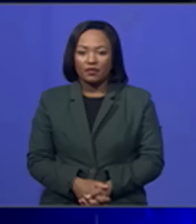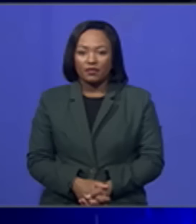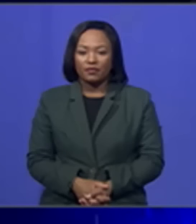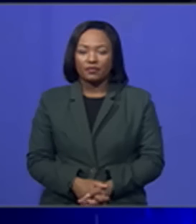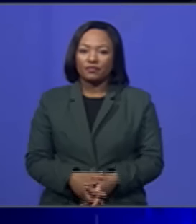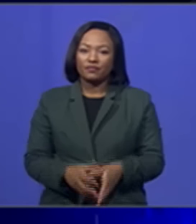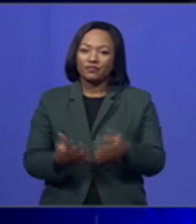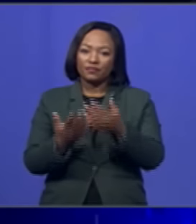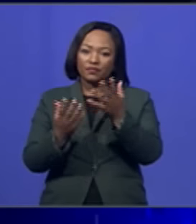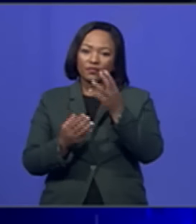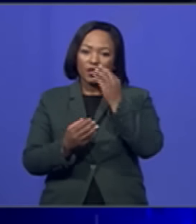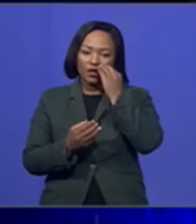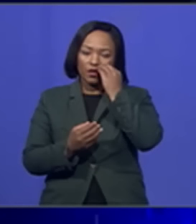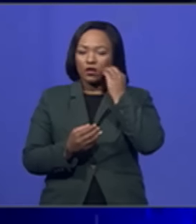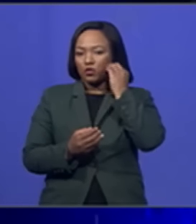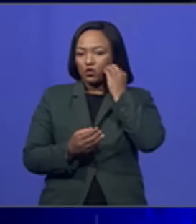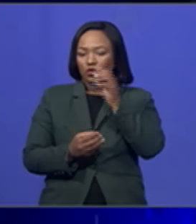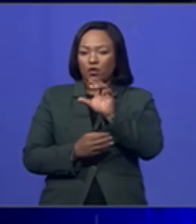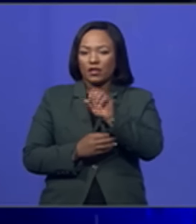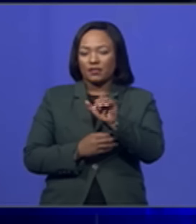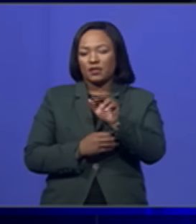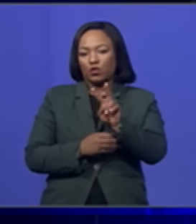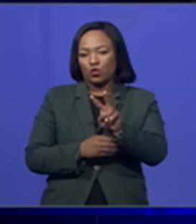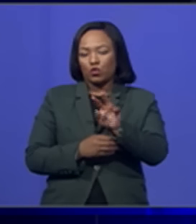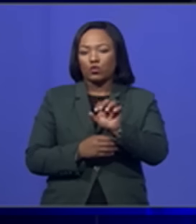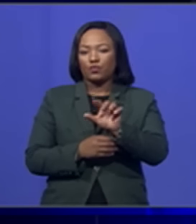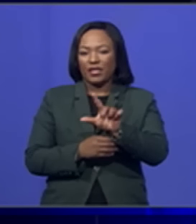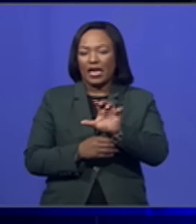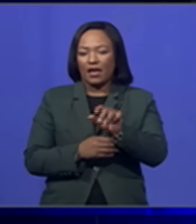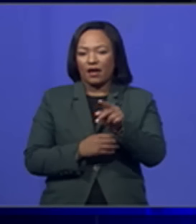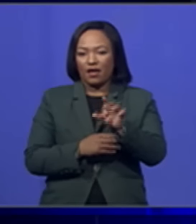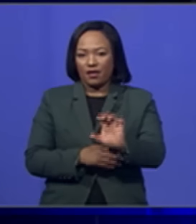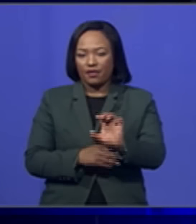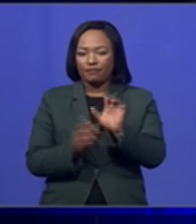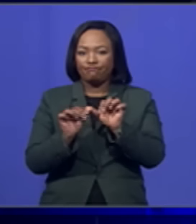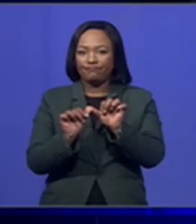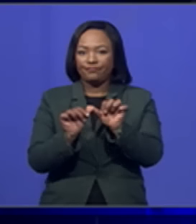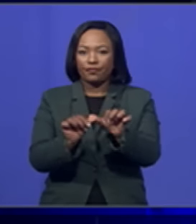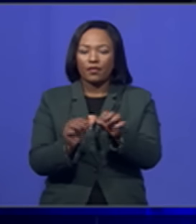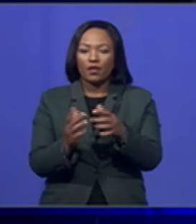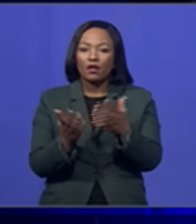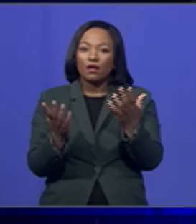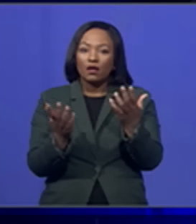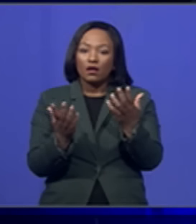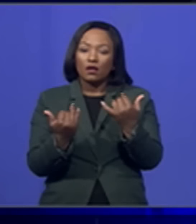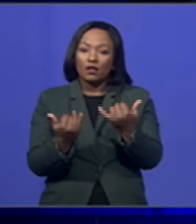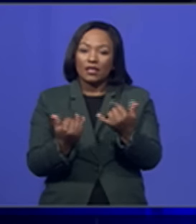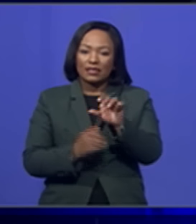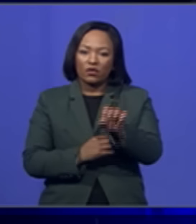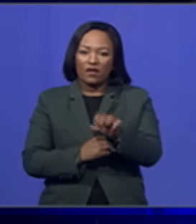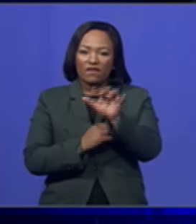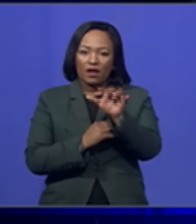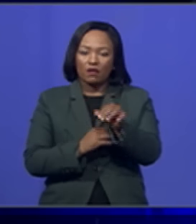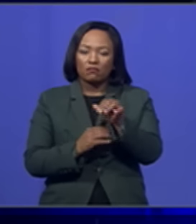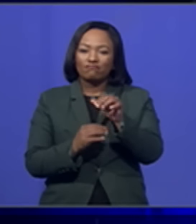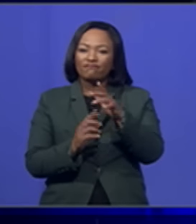Tsena ke ditaba tsa Sesotho SABC 2 lo lehae. Boemo ba mokitlane ba Afrika Borwa bo ntlafaditswe lekgetlo la pele ka mora dilemo